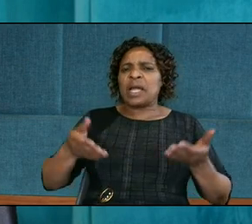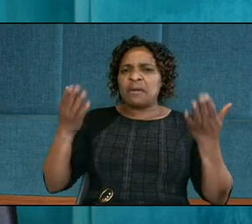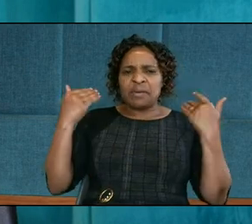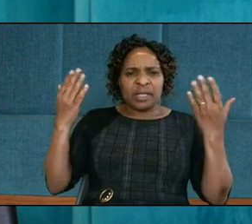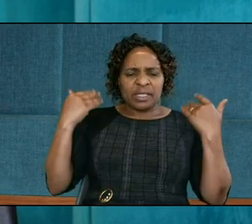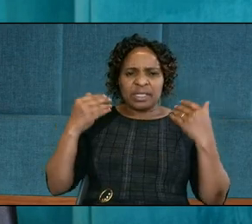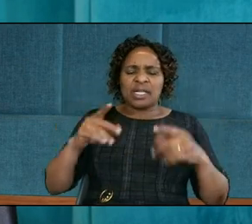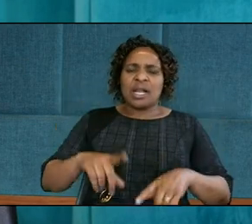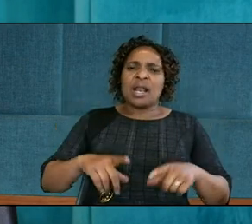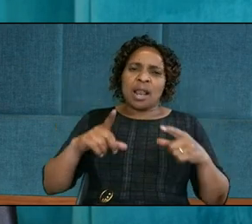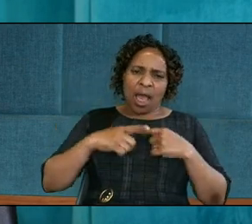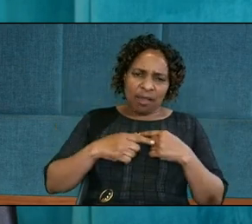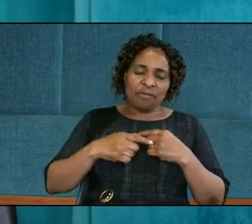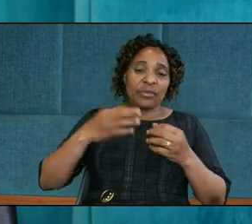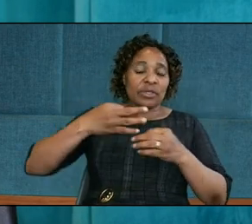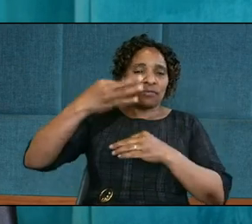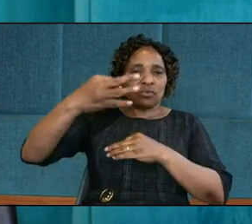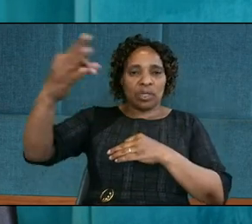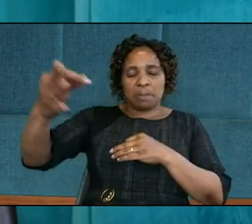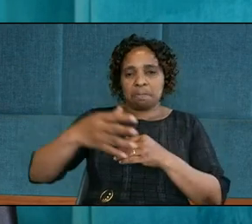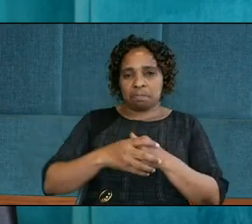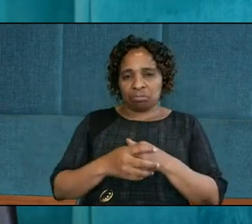you have a promise of eternal life in the future.